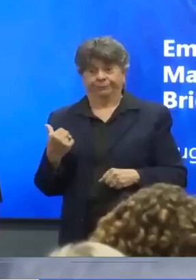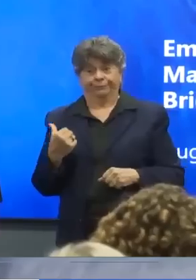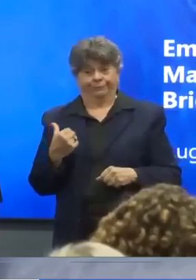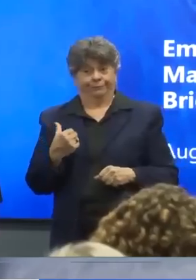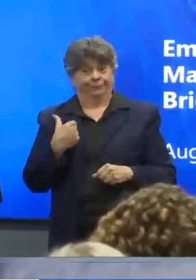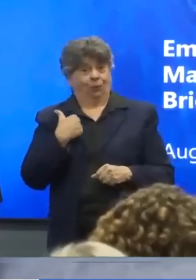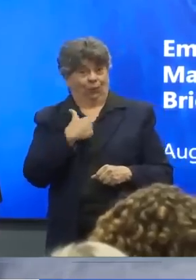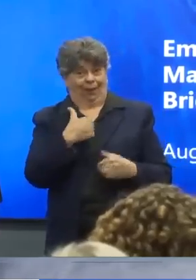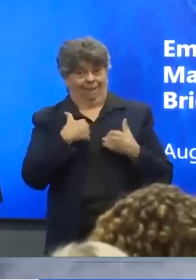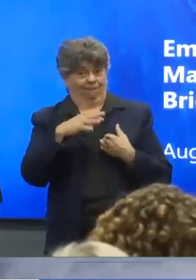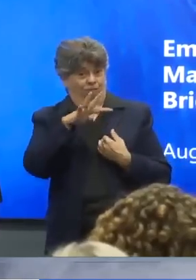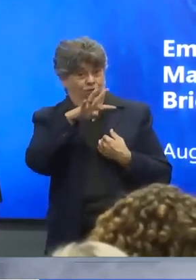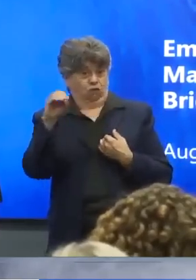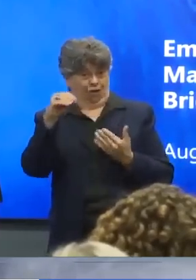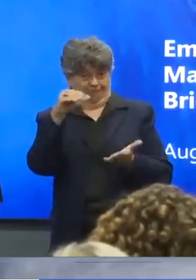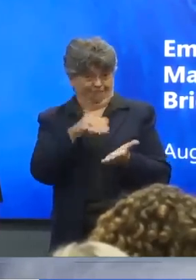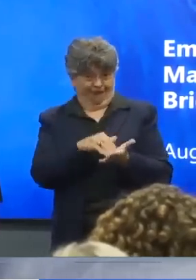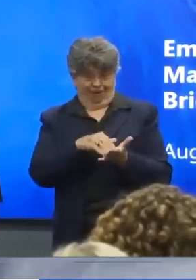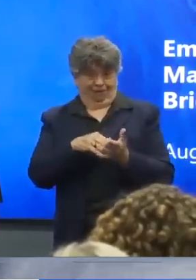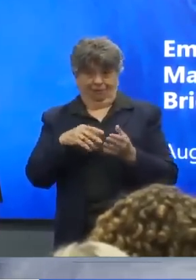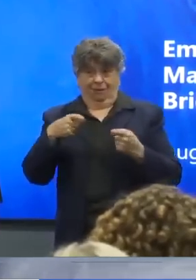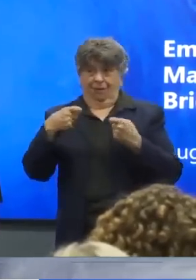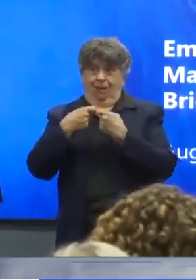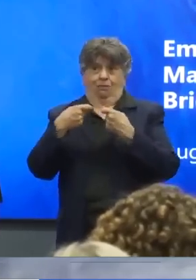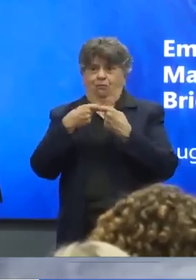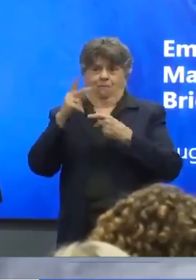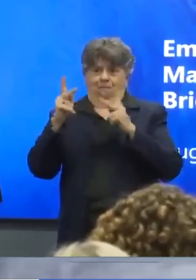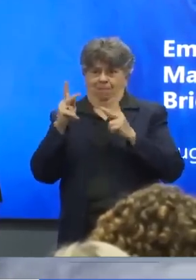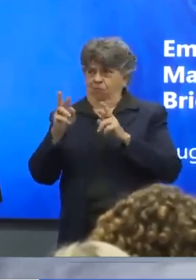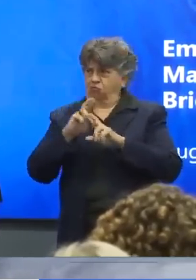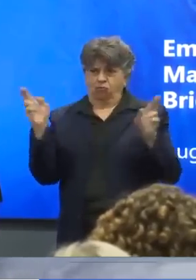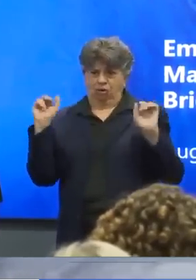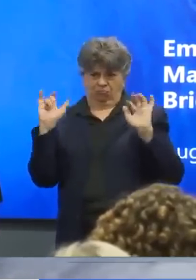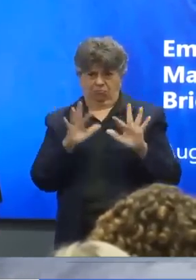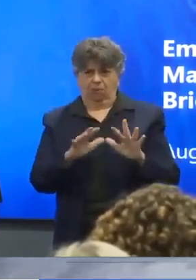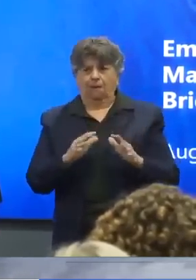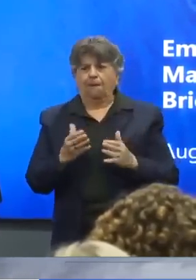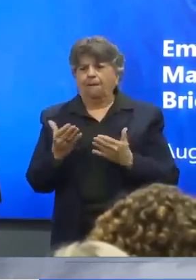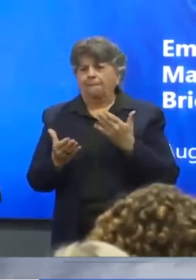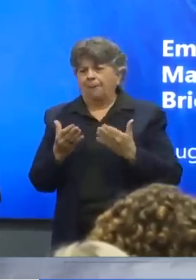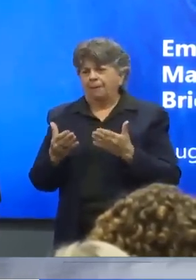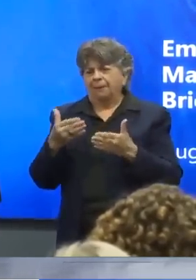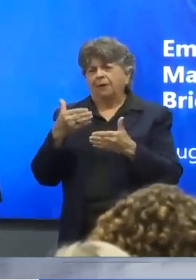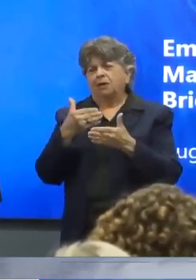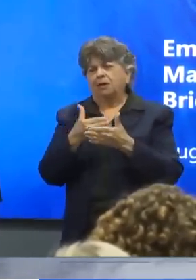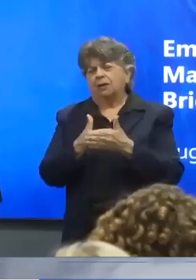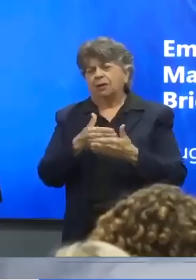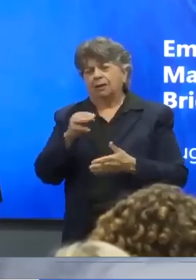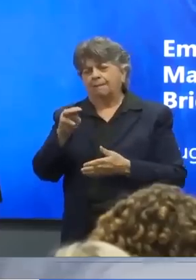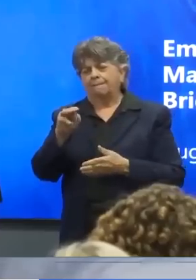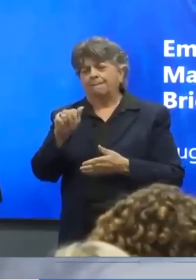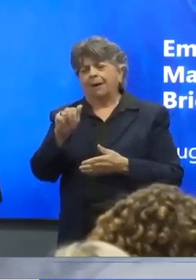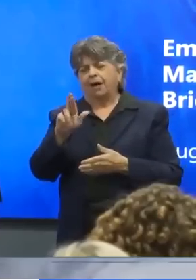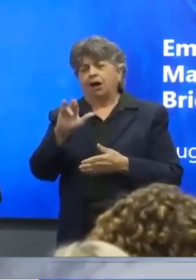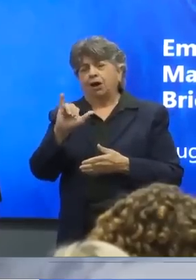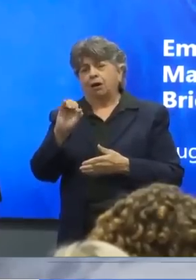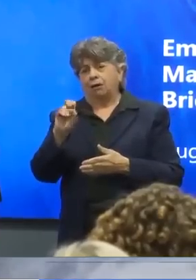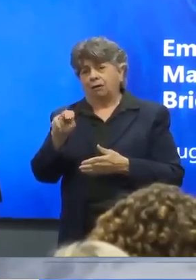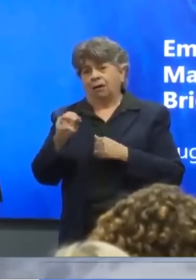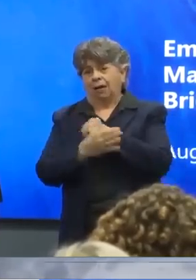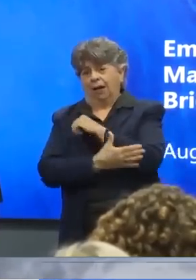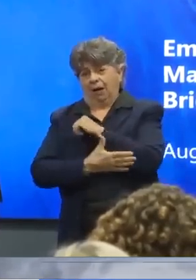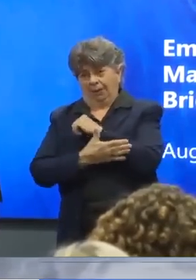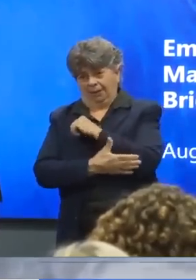stationed, probably going to be in the Marion Villages area, Sumter Marion area, and then Lake City area.